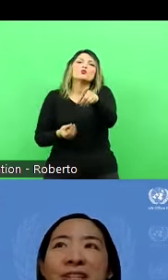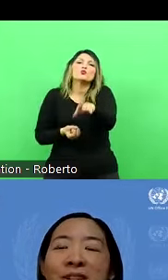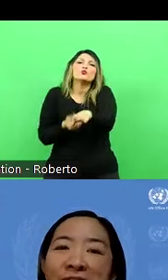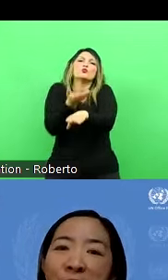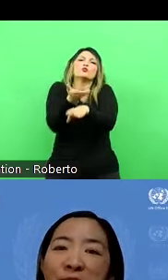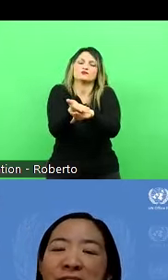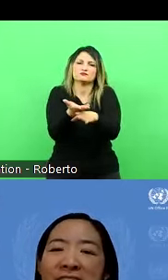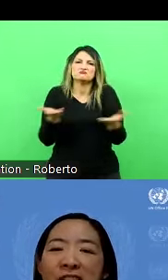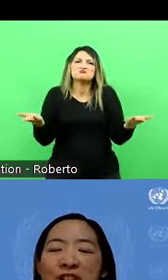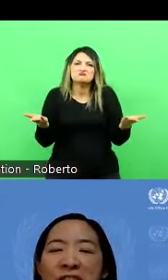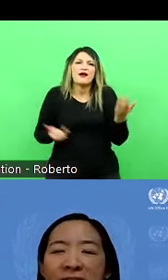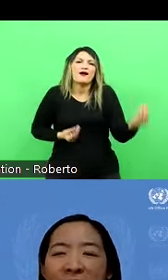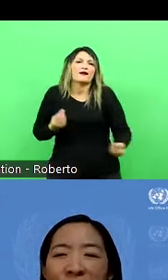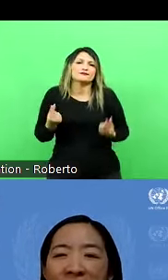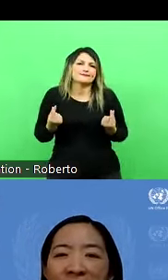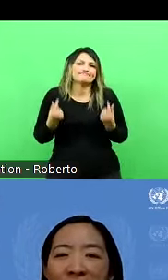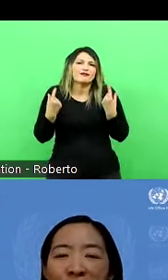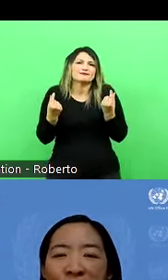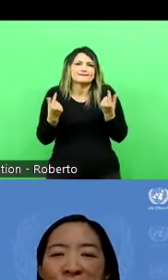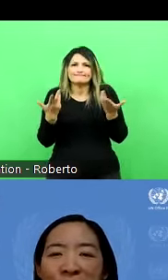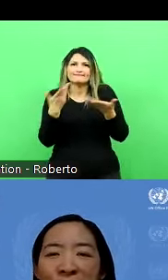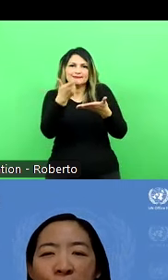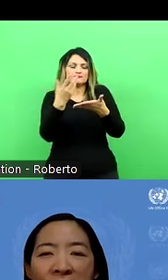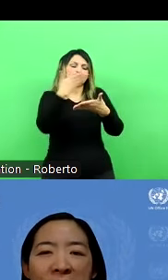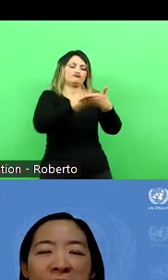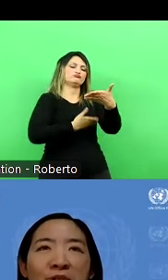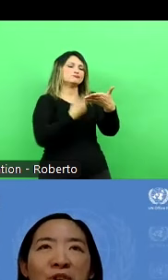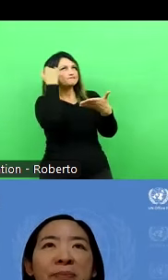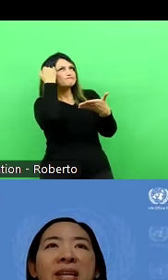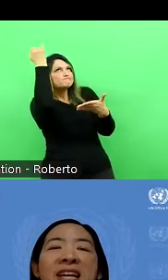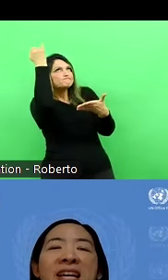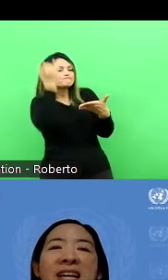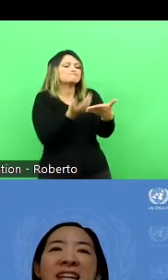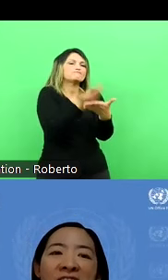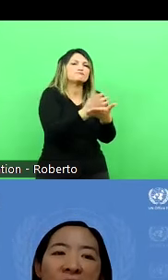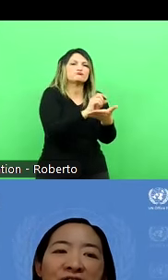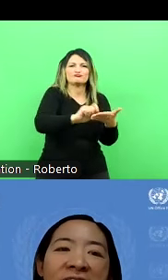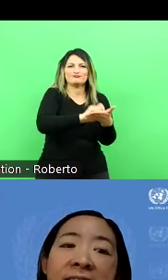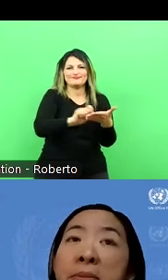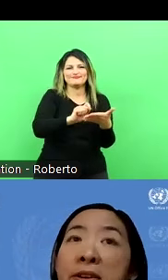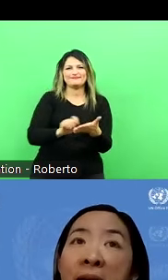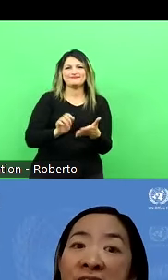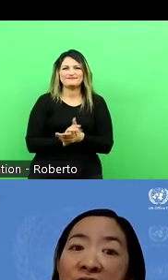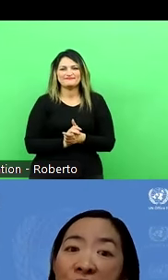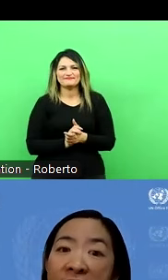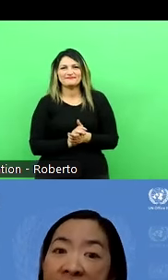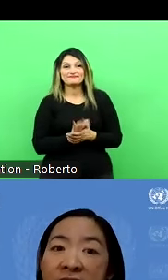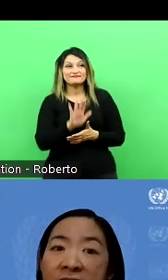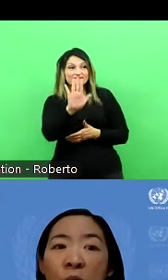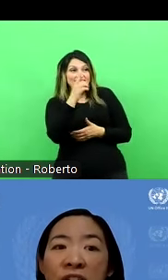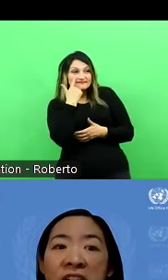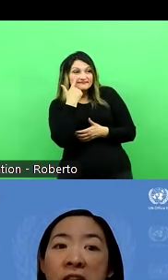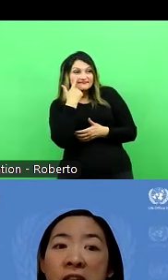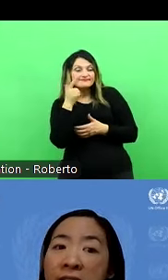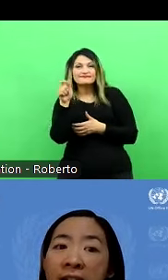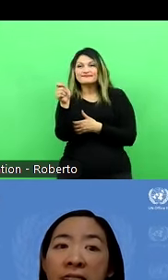good. So let's move to the next question. We have like almost 400 people joining. Next question is coming from Essential 6,